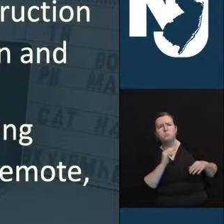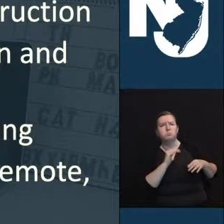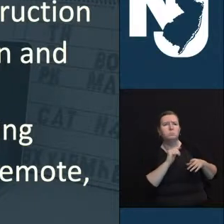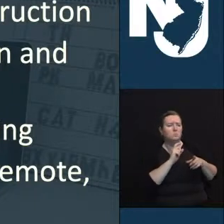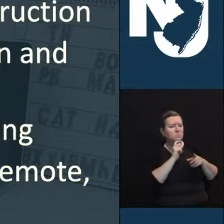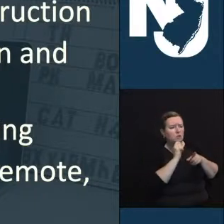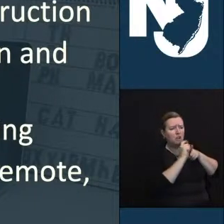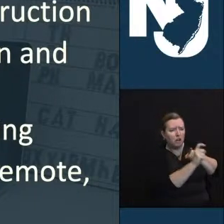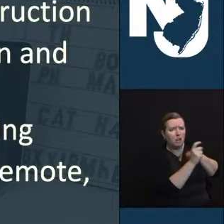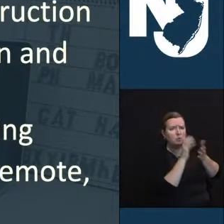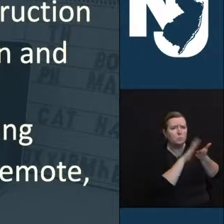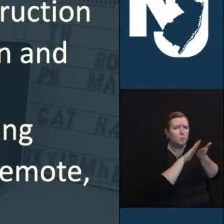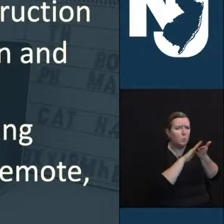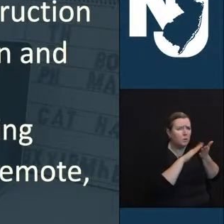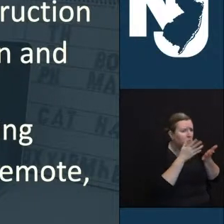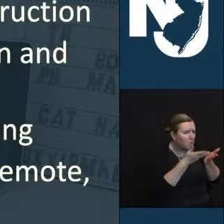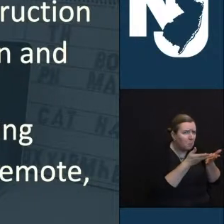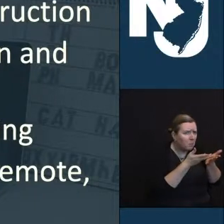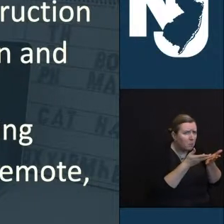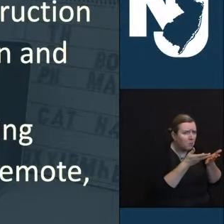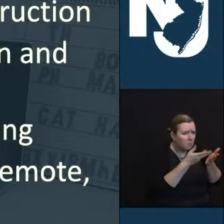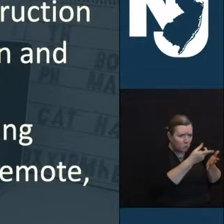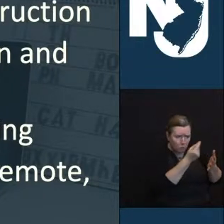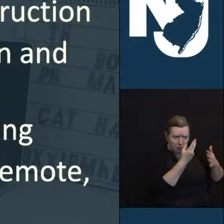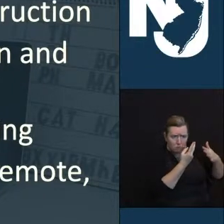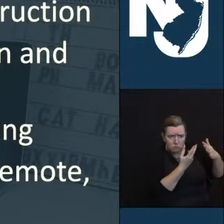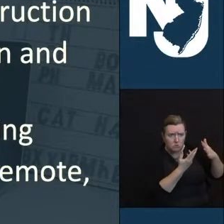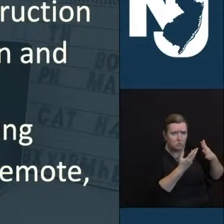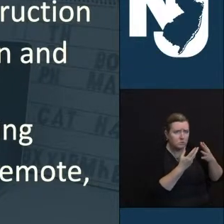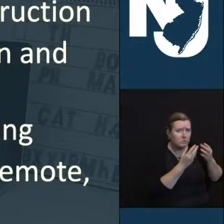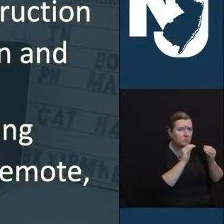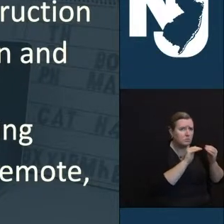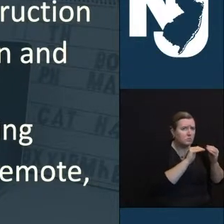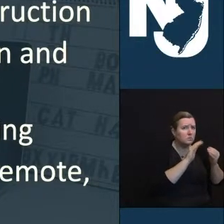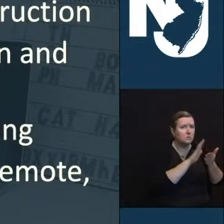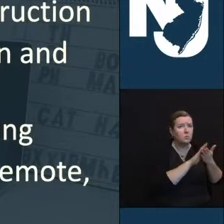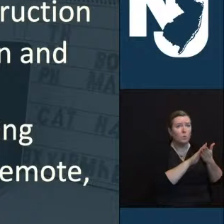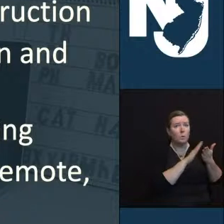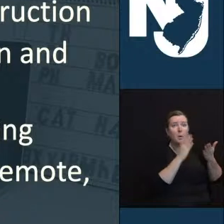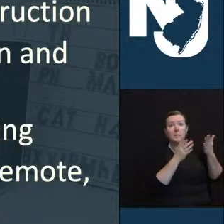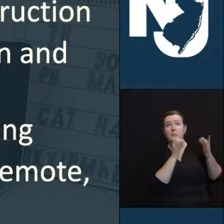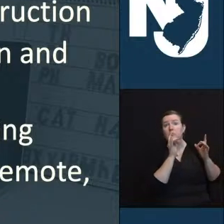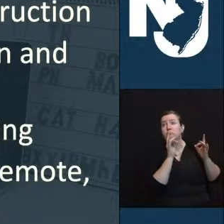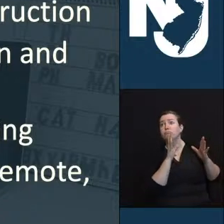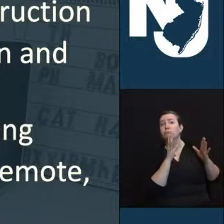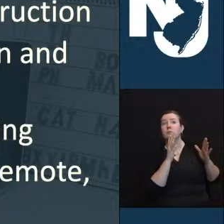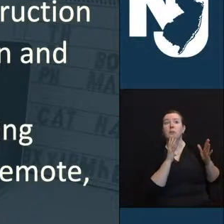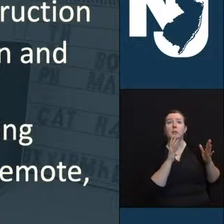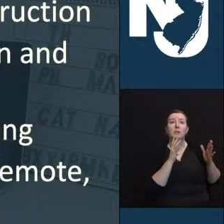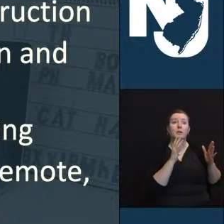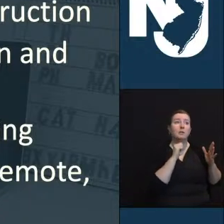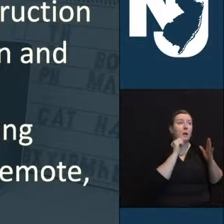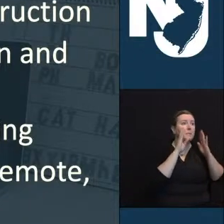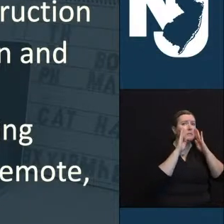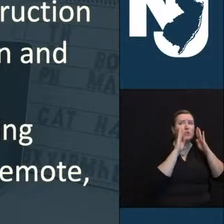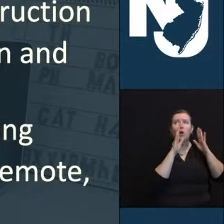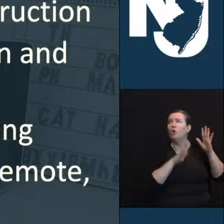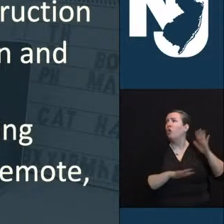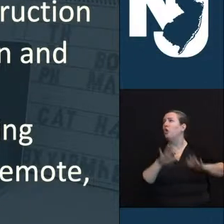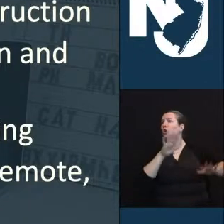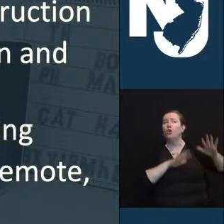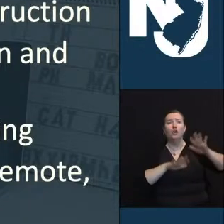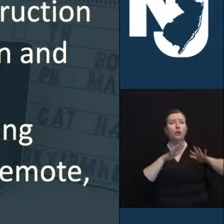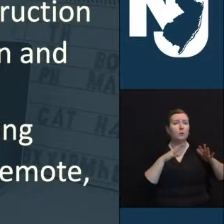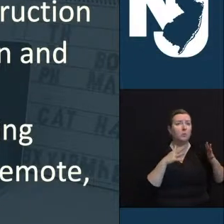differently, and folks not listening or worse yet, ignoring or in fact punishing folks for that. That's not